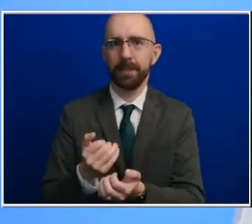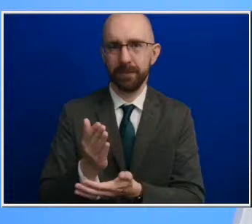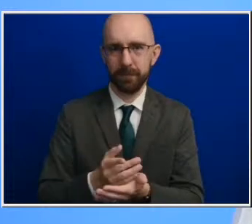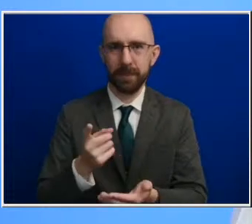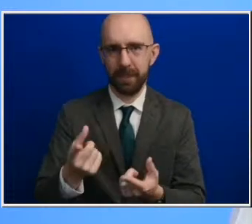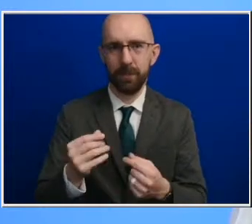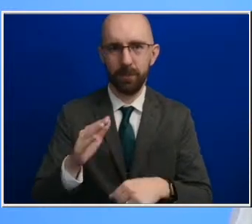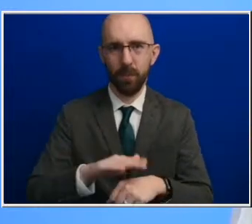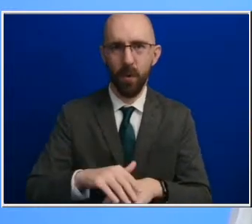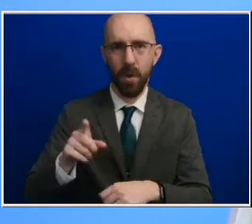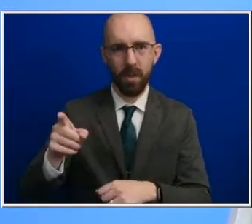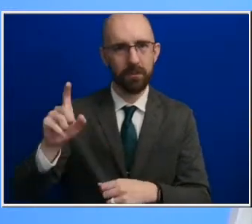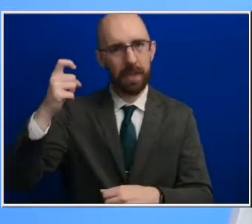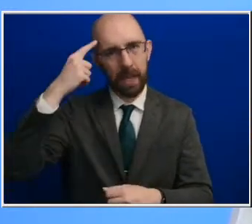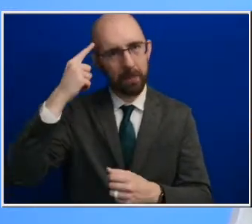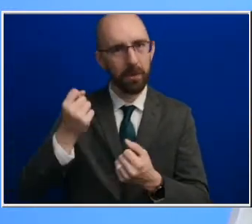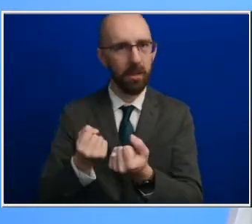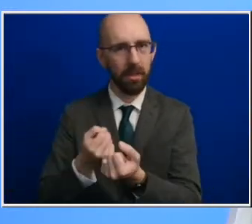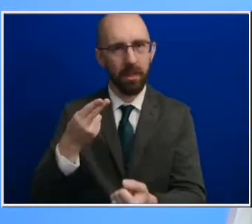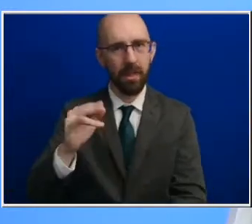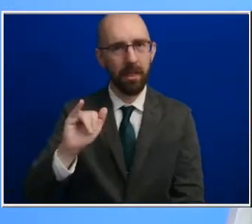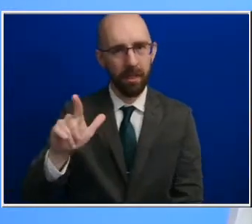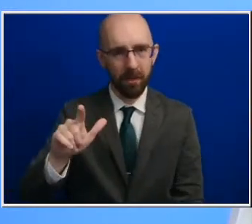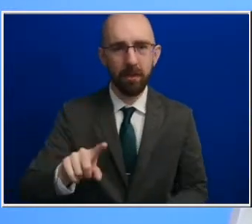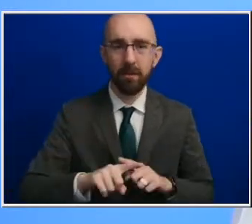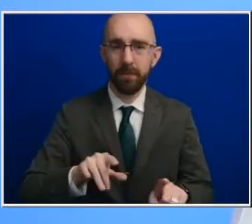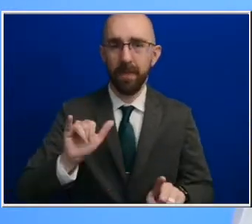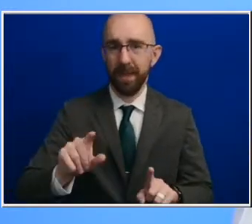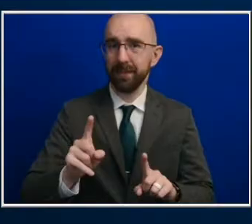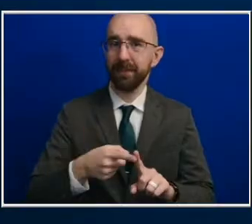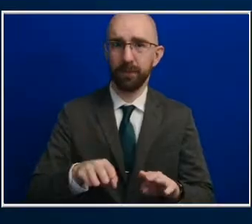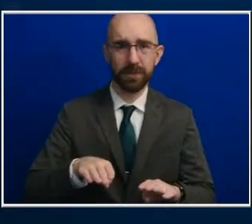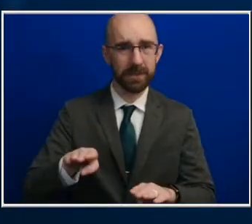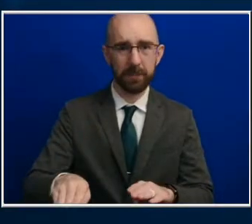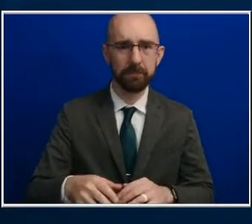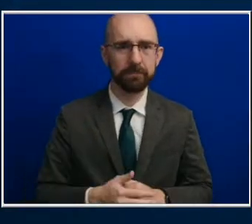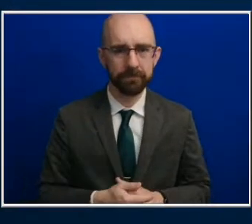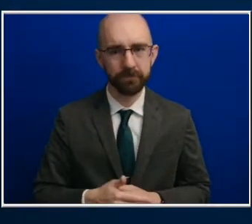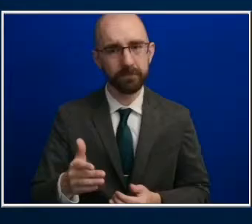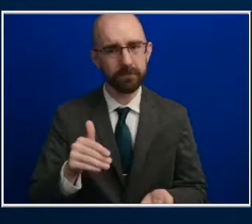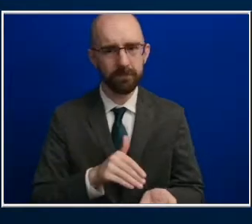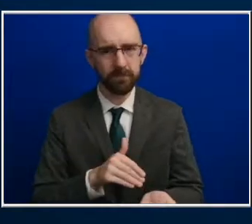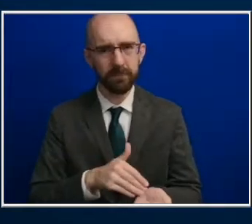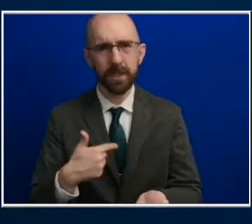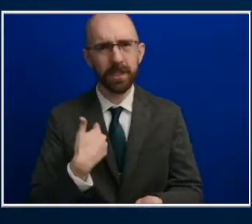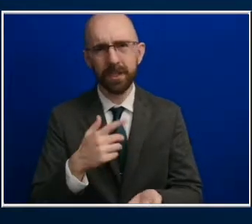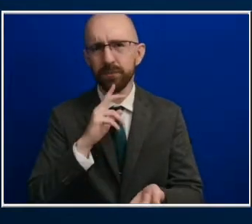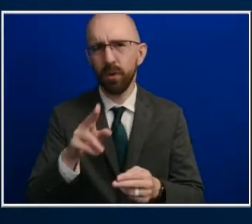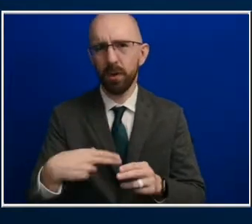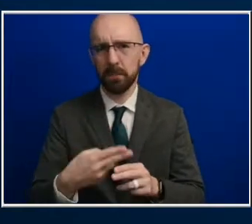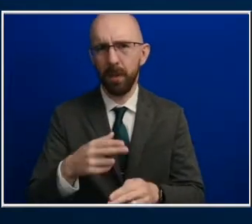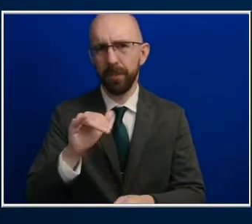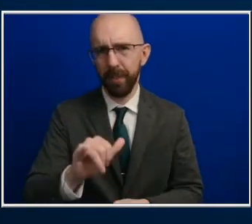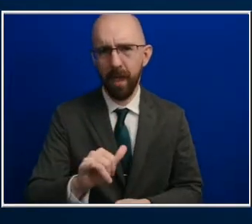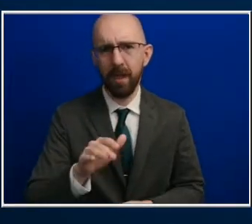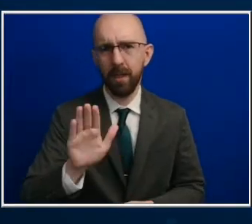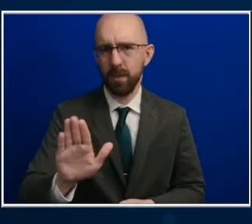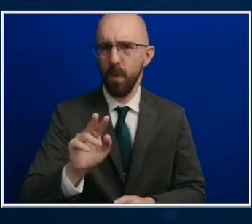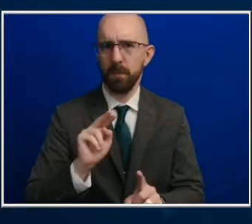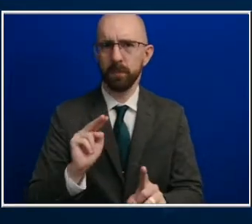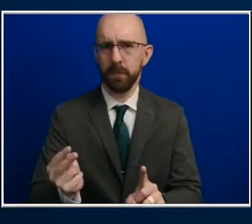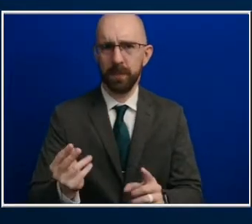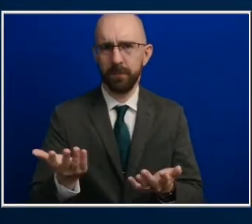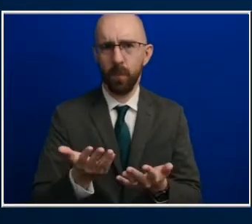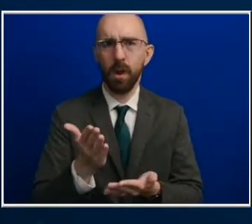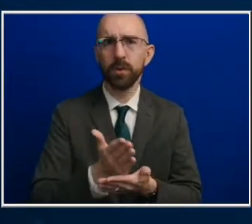Hill, but that is the first step. You bet. Dr. Pobletti, let's talk a little bit about that. You talk to us from your standpoint. What are some of the